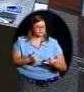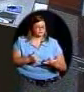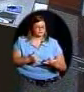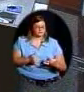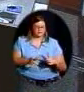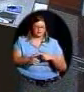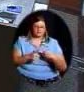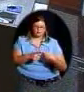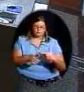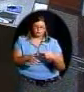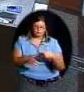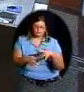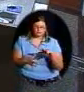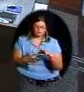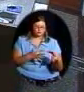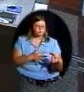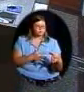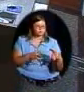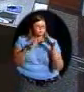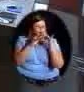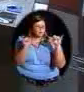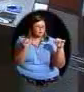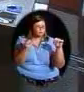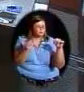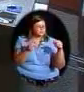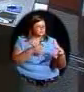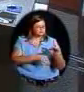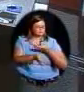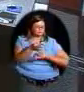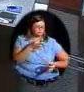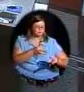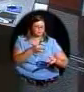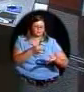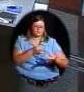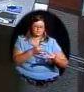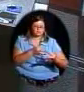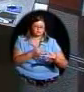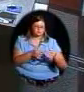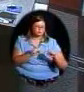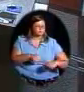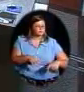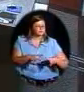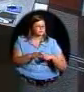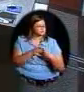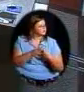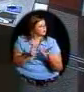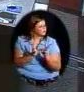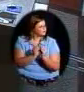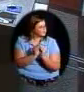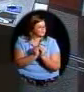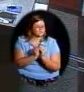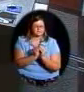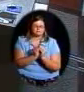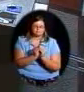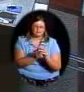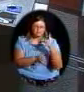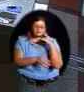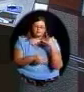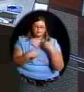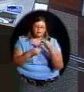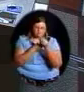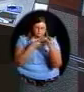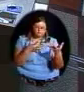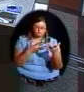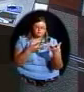elect a president pro tem in order to facilitate the meeting. And I believe there is information provided